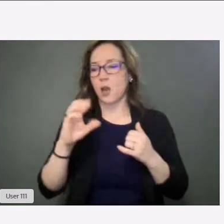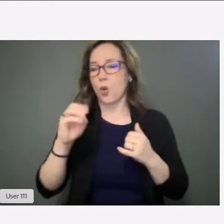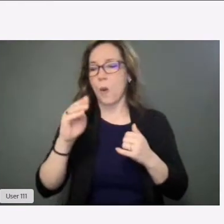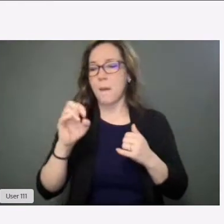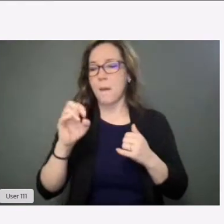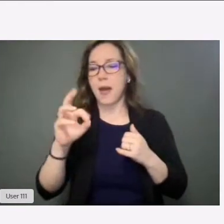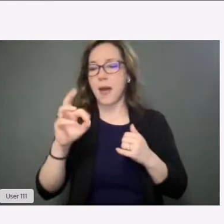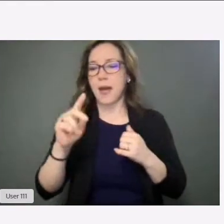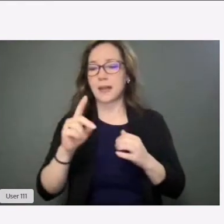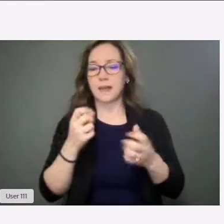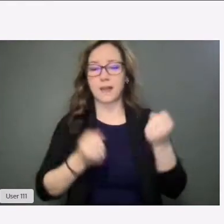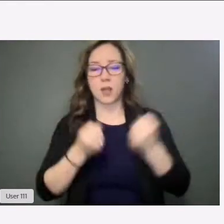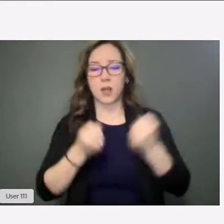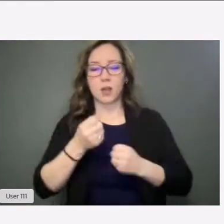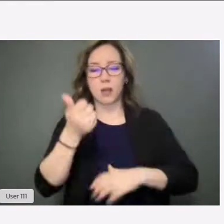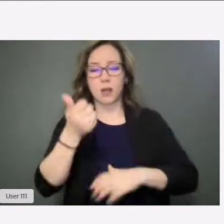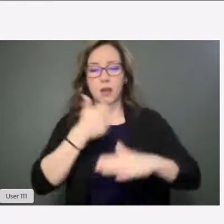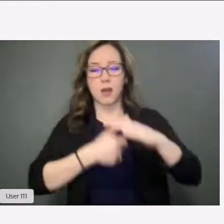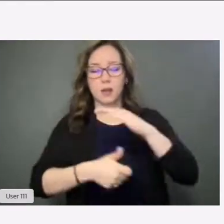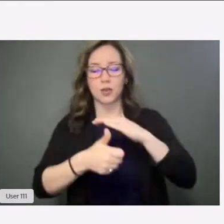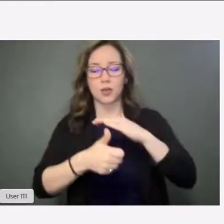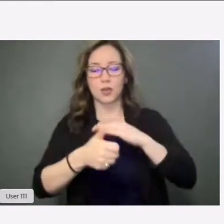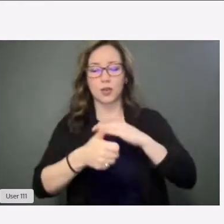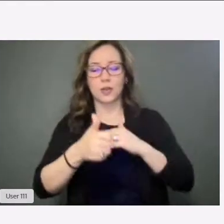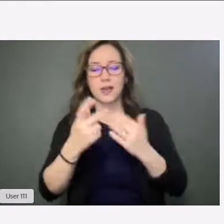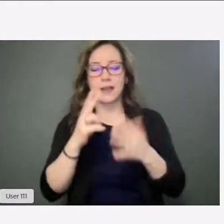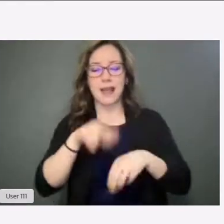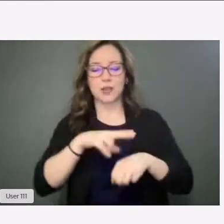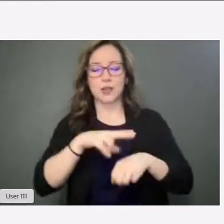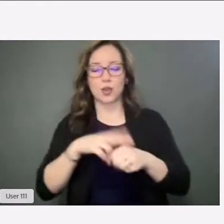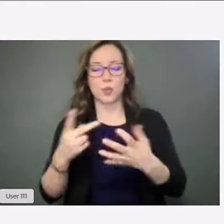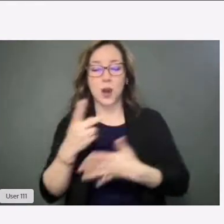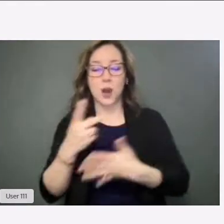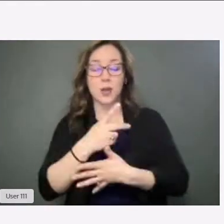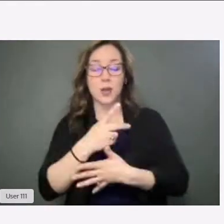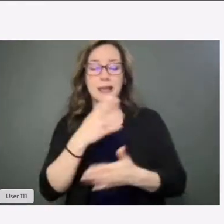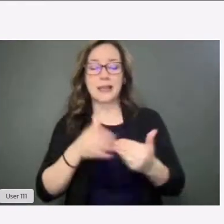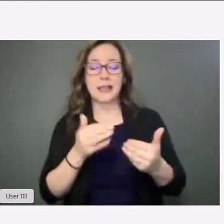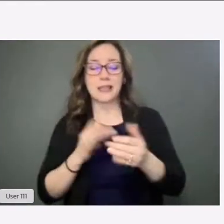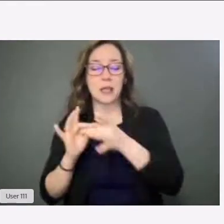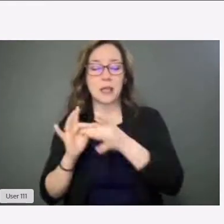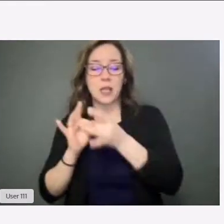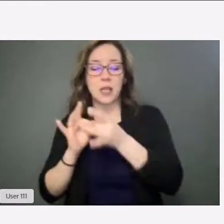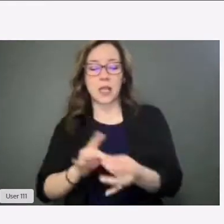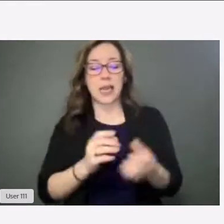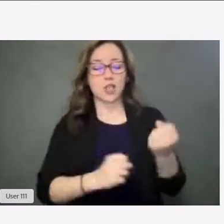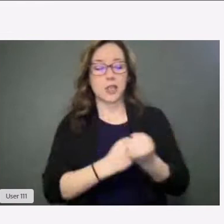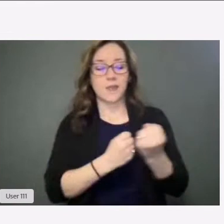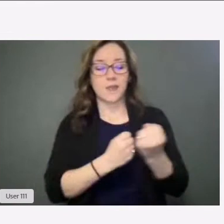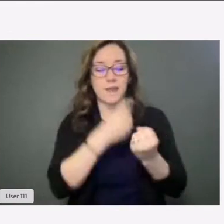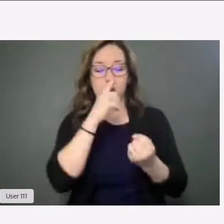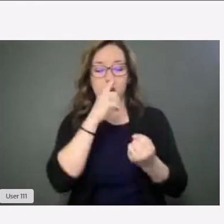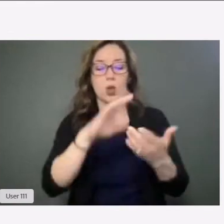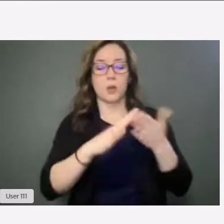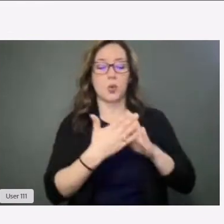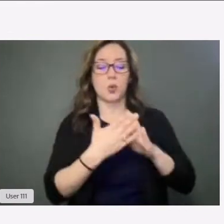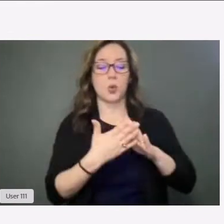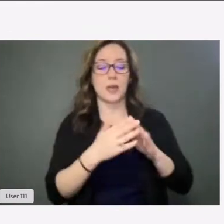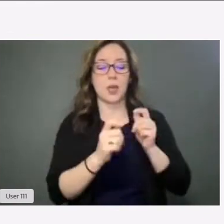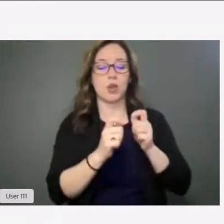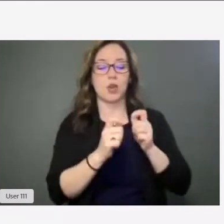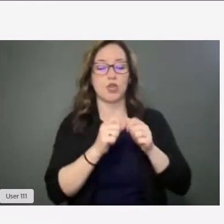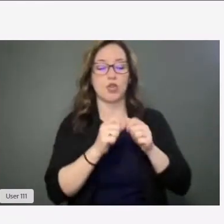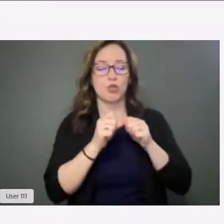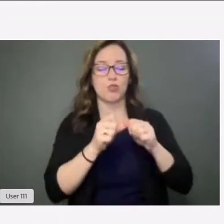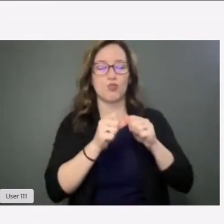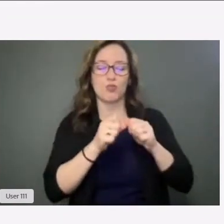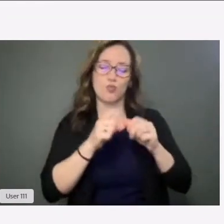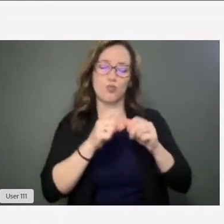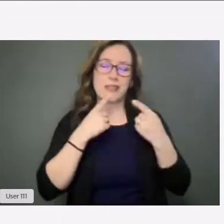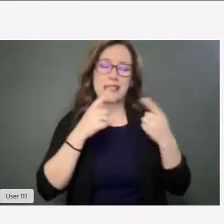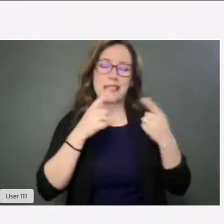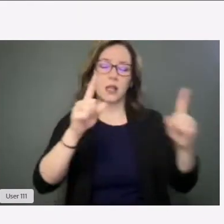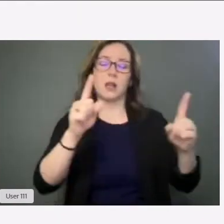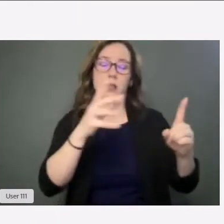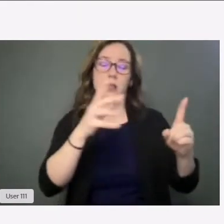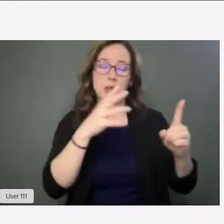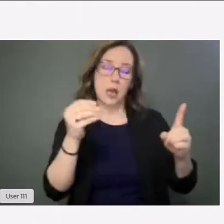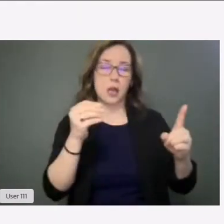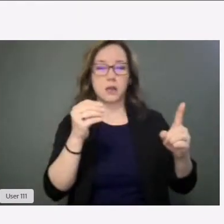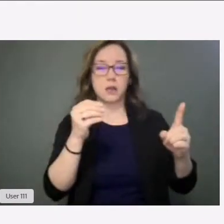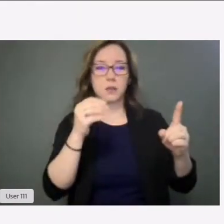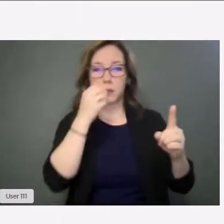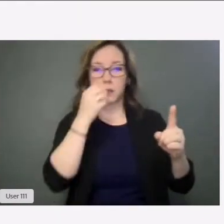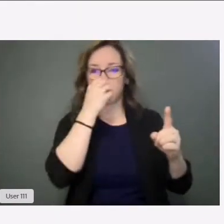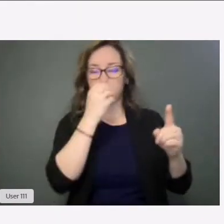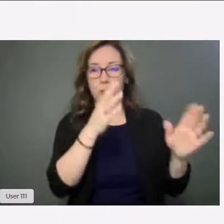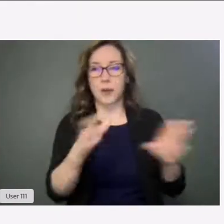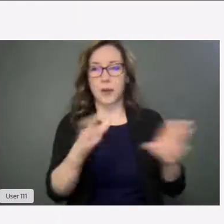this national priority area? It could easily be tied to terrorism and justified for community resilience and preparedness. So, Amanda, if we were at a conference right